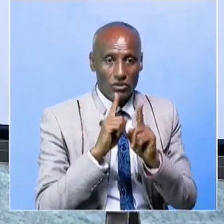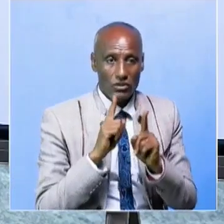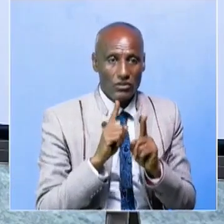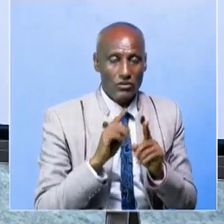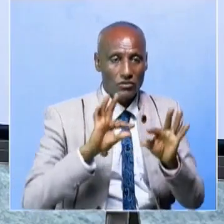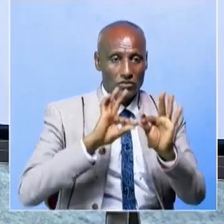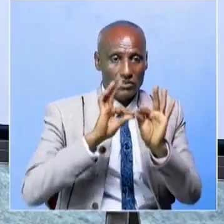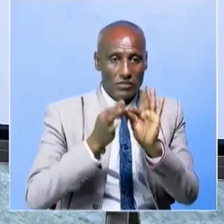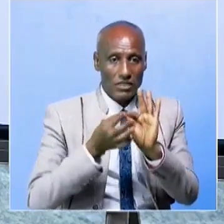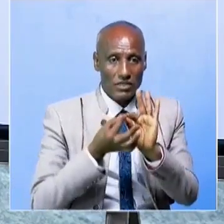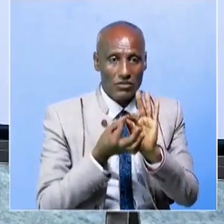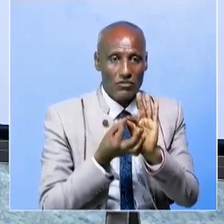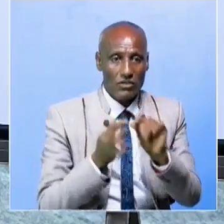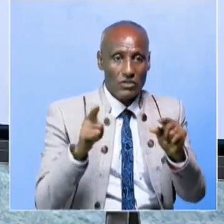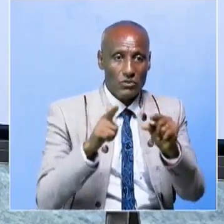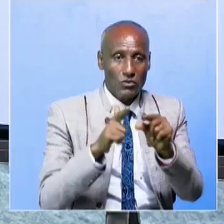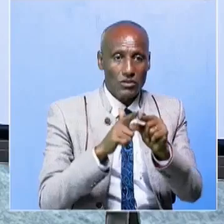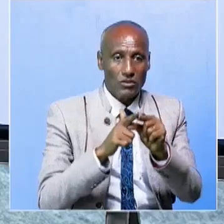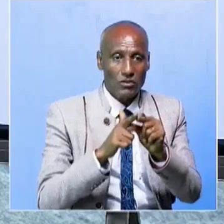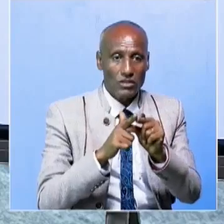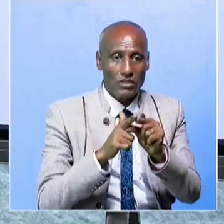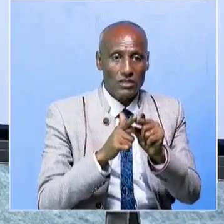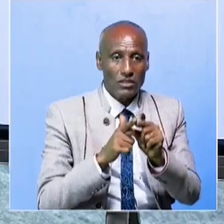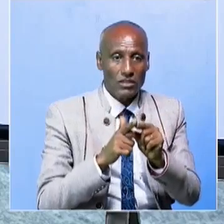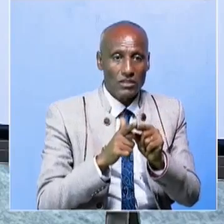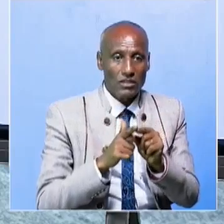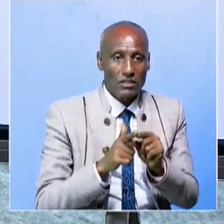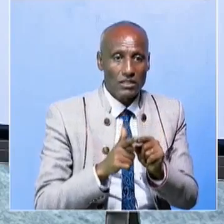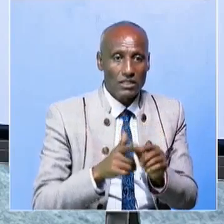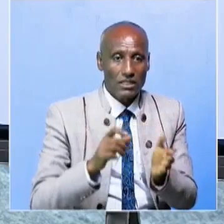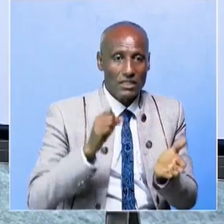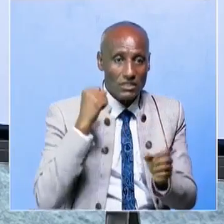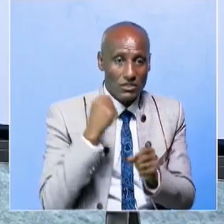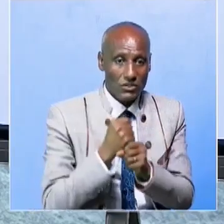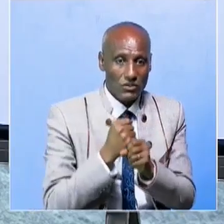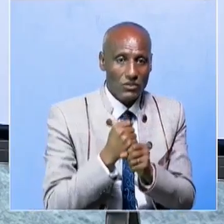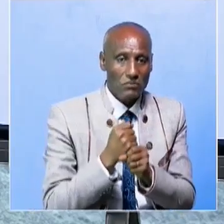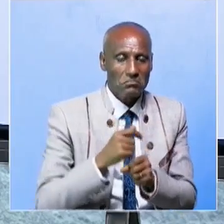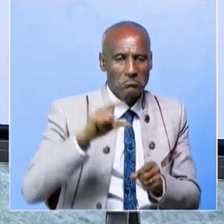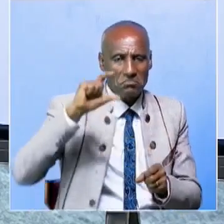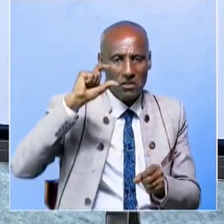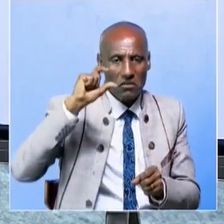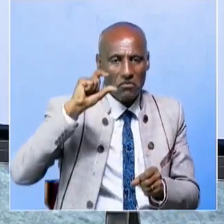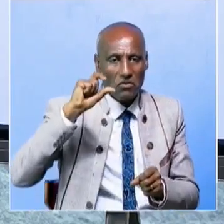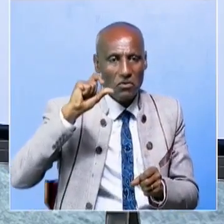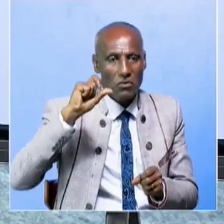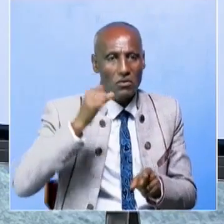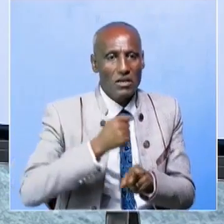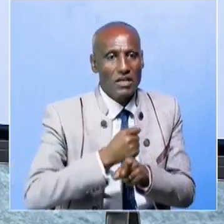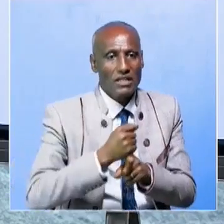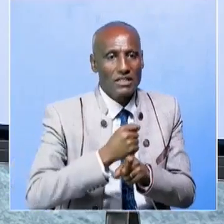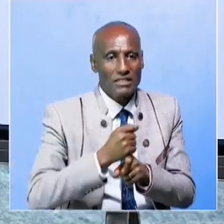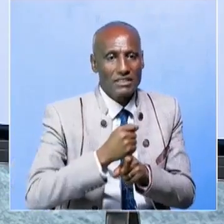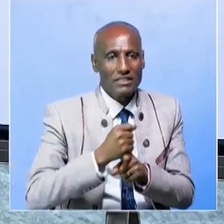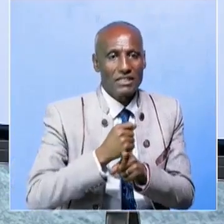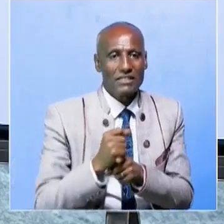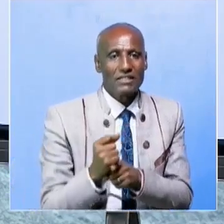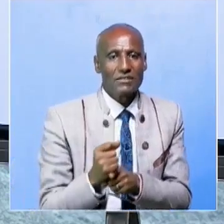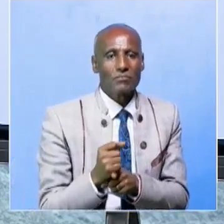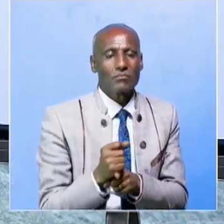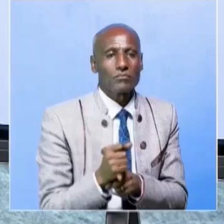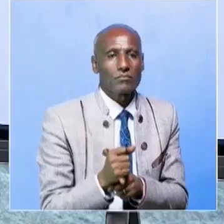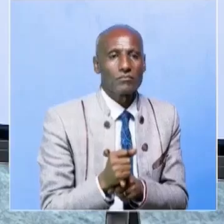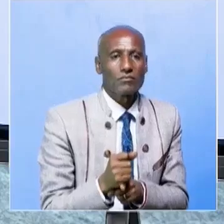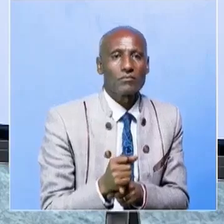the meanings of these words, let's do a few exercises and see how well you could know the